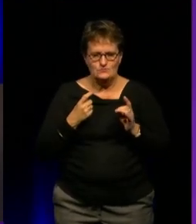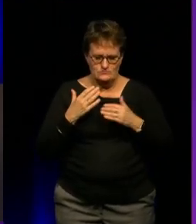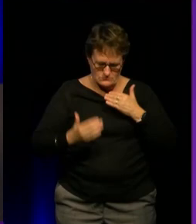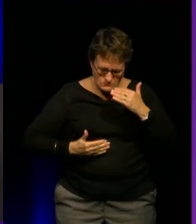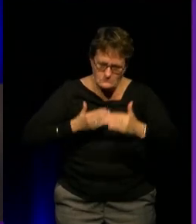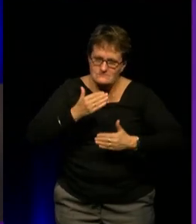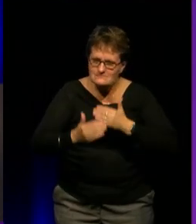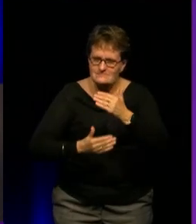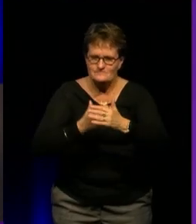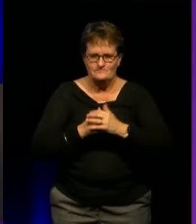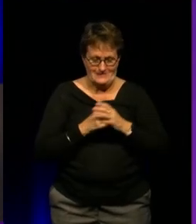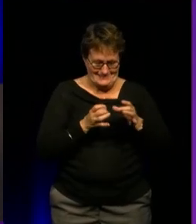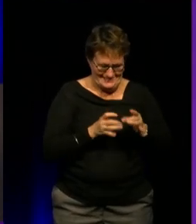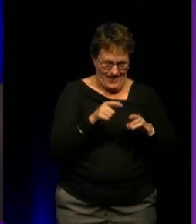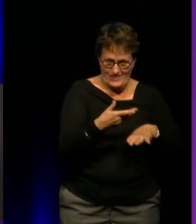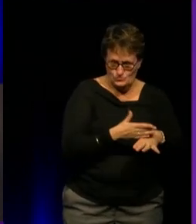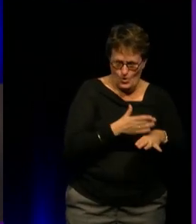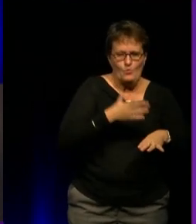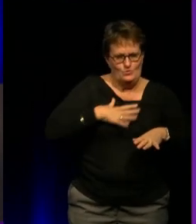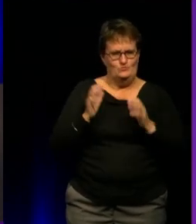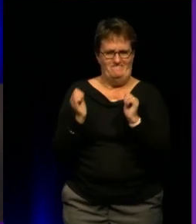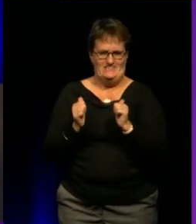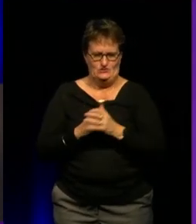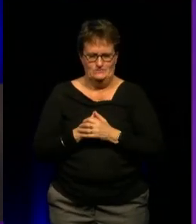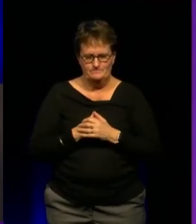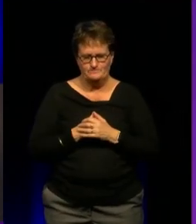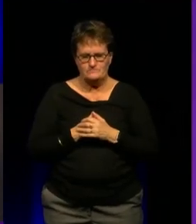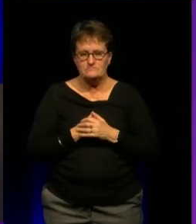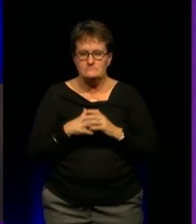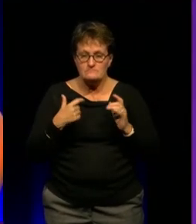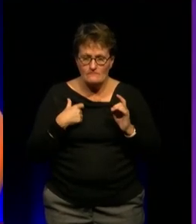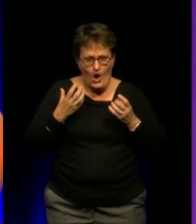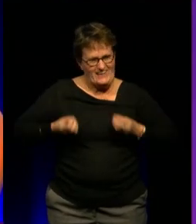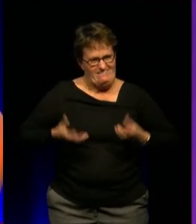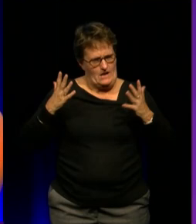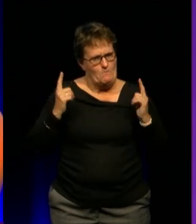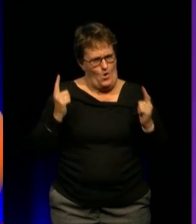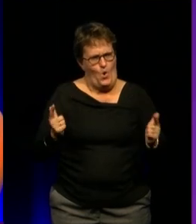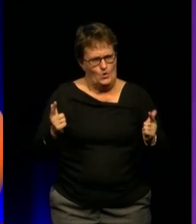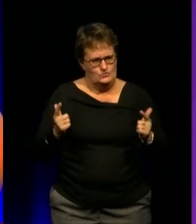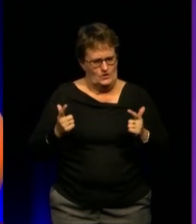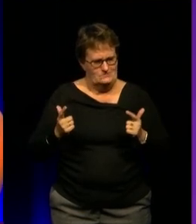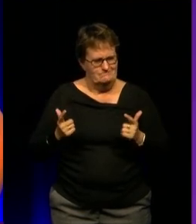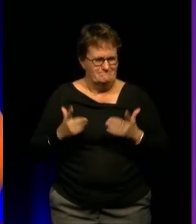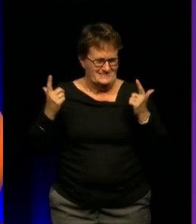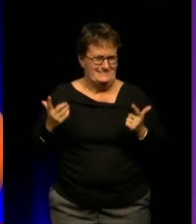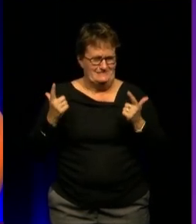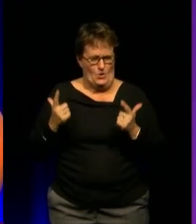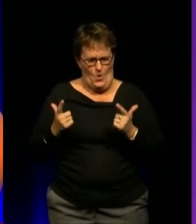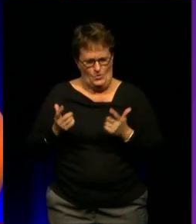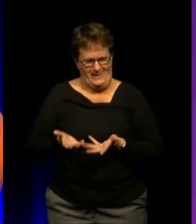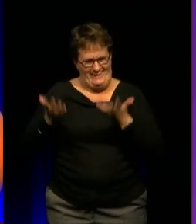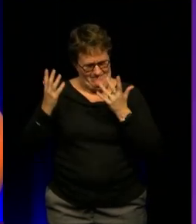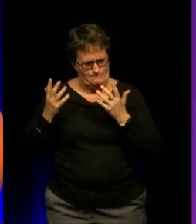which is very relevant. Mm. That was very relevant because, I had given up a lot and sacrificed a lot,